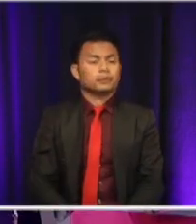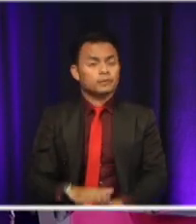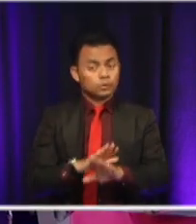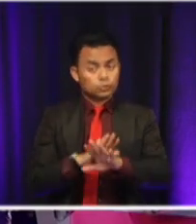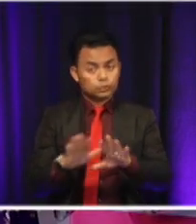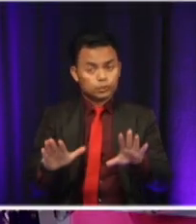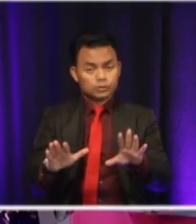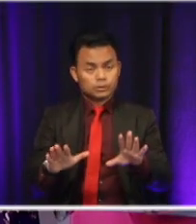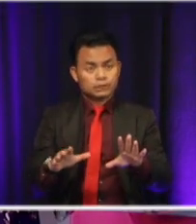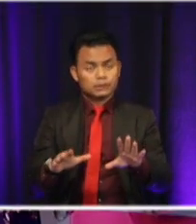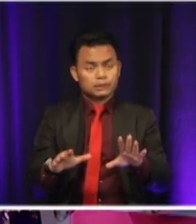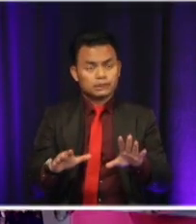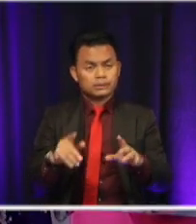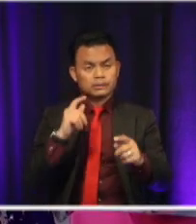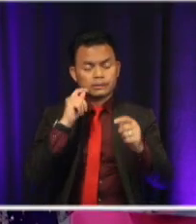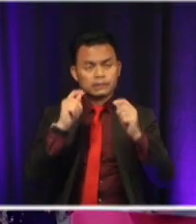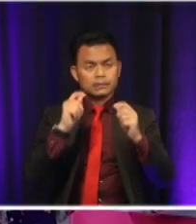Prove.